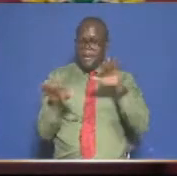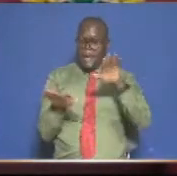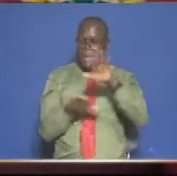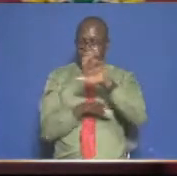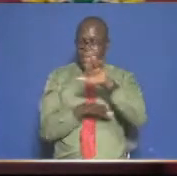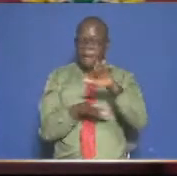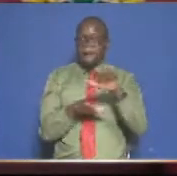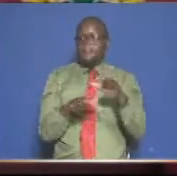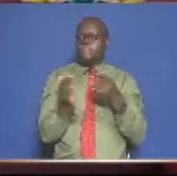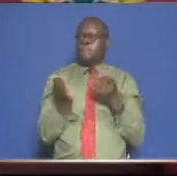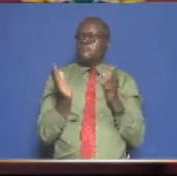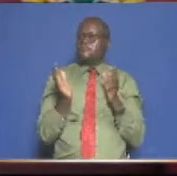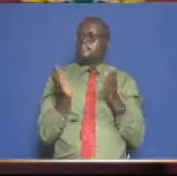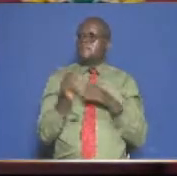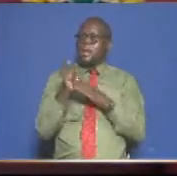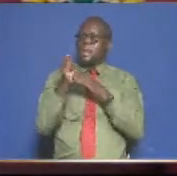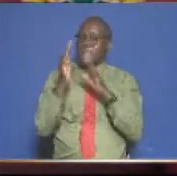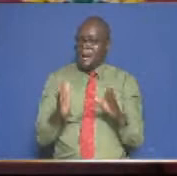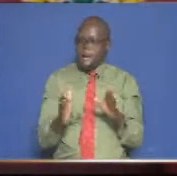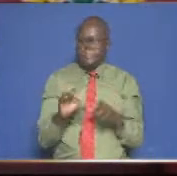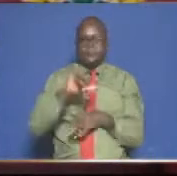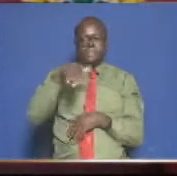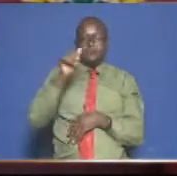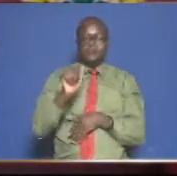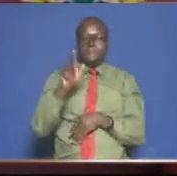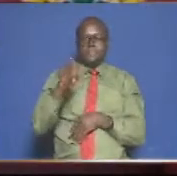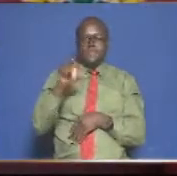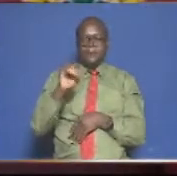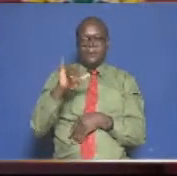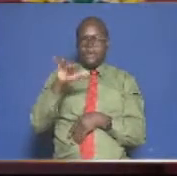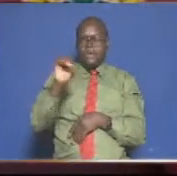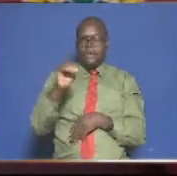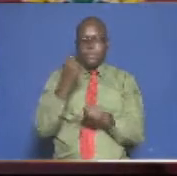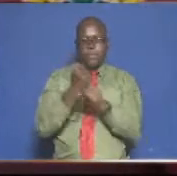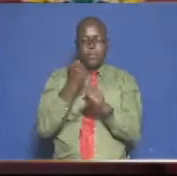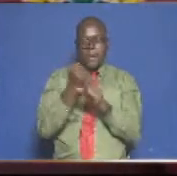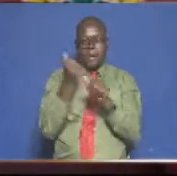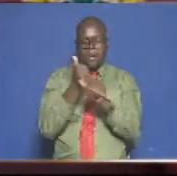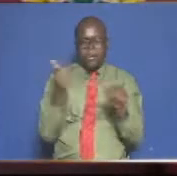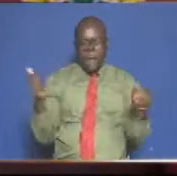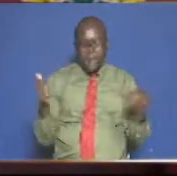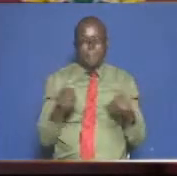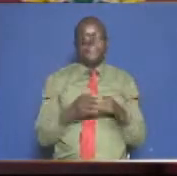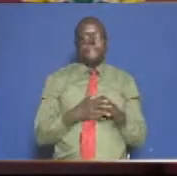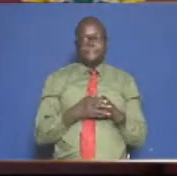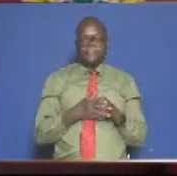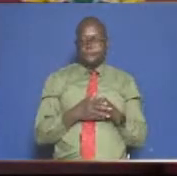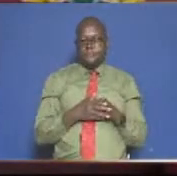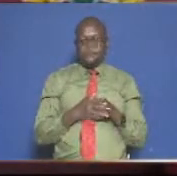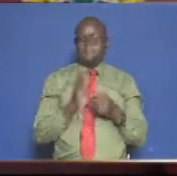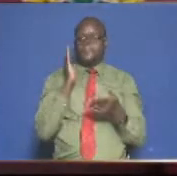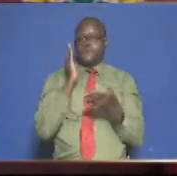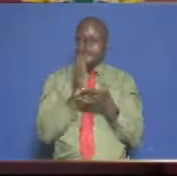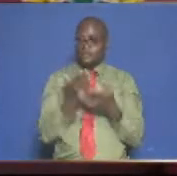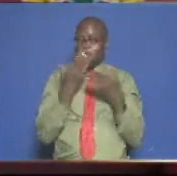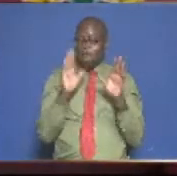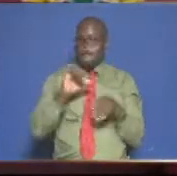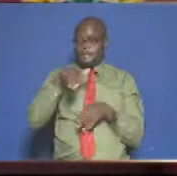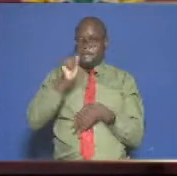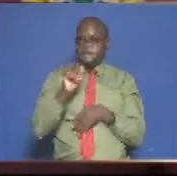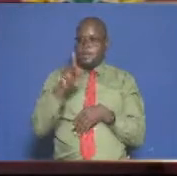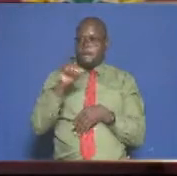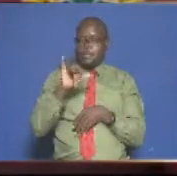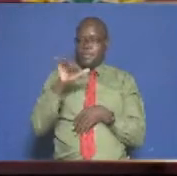Speaker, Jakoyo performed exemplarily well. It's for sure that Jakoyo's leadership